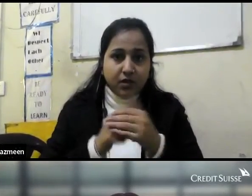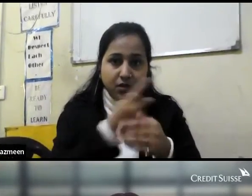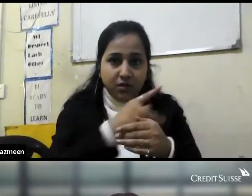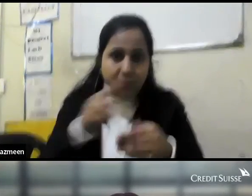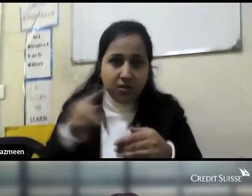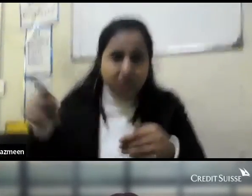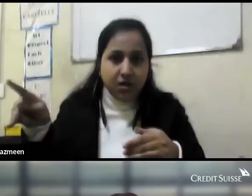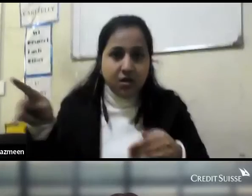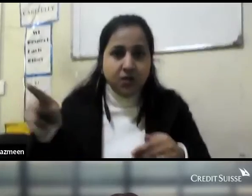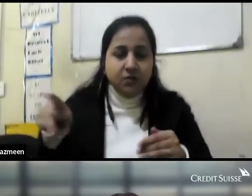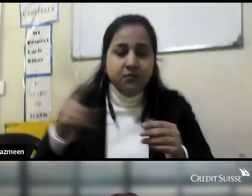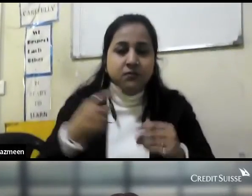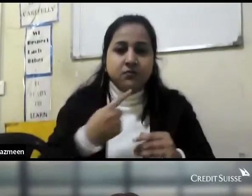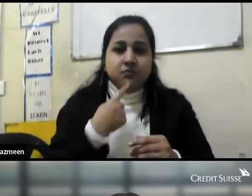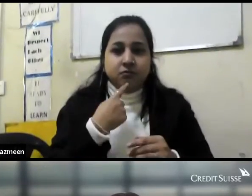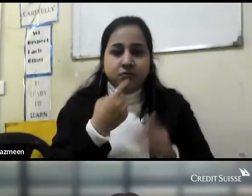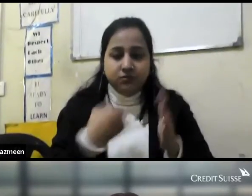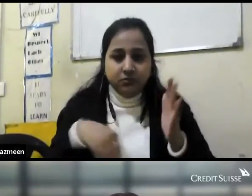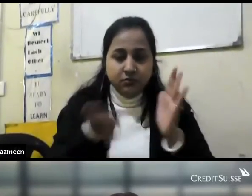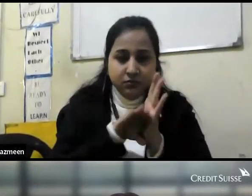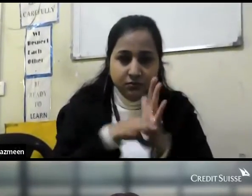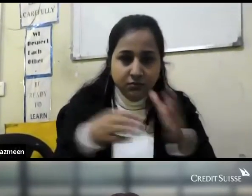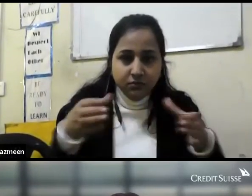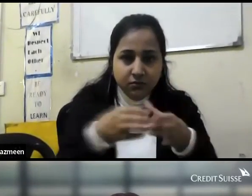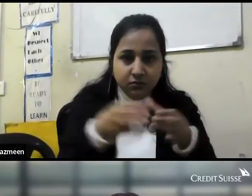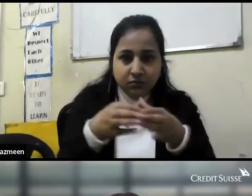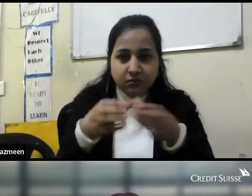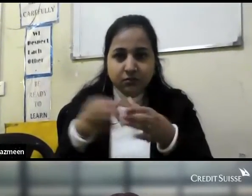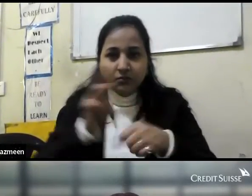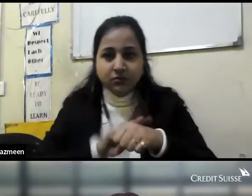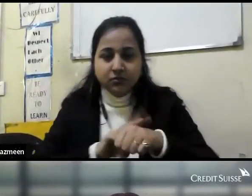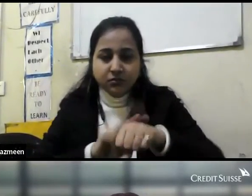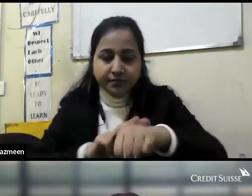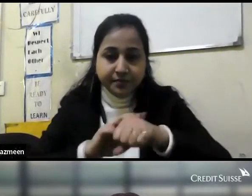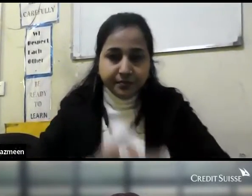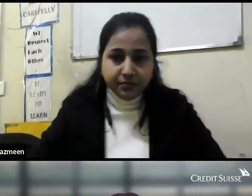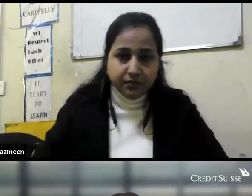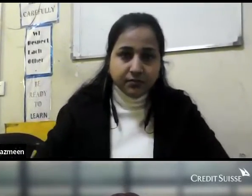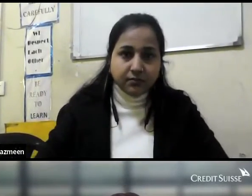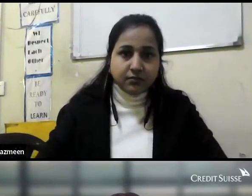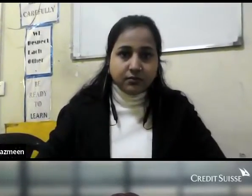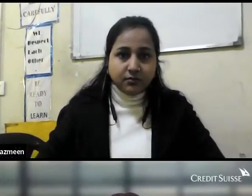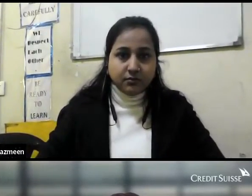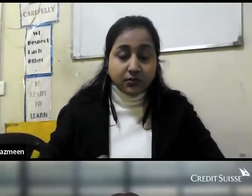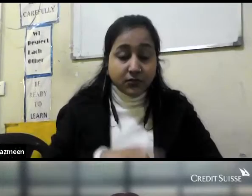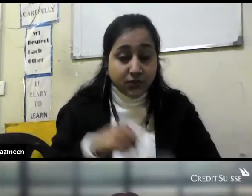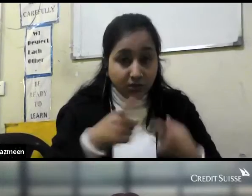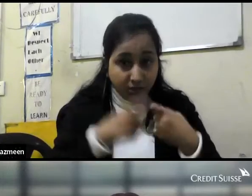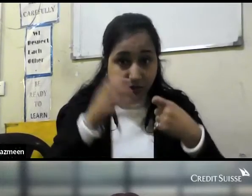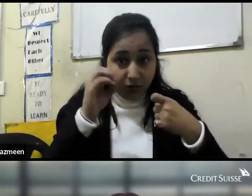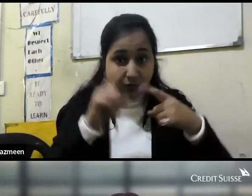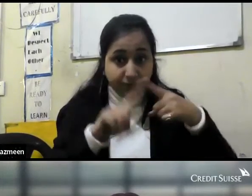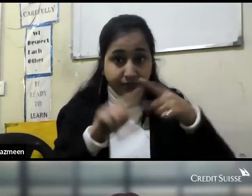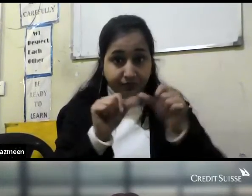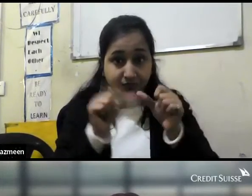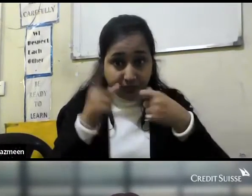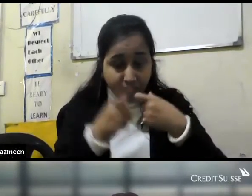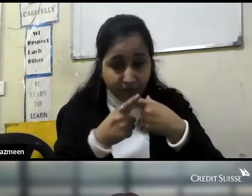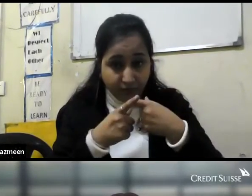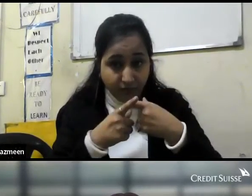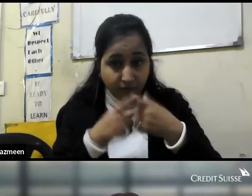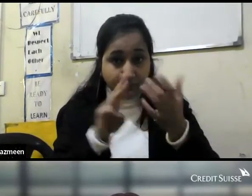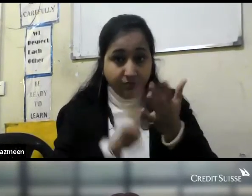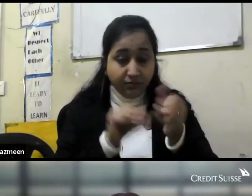by a group management council member, that is a quasi board at Kotak Mahindra Bank, Shanti